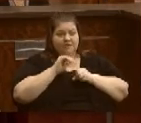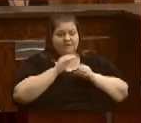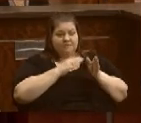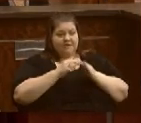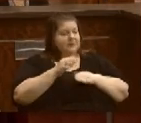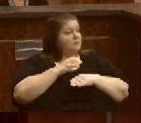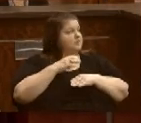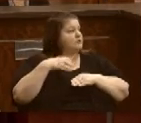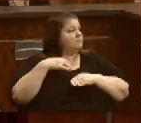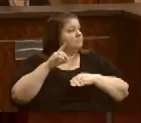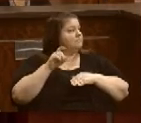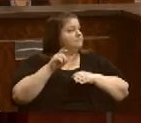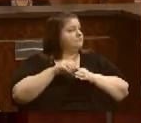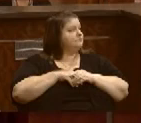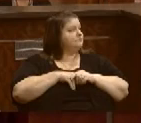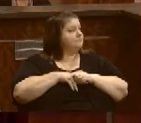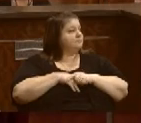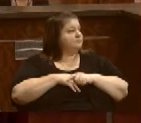Commission?